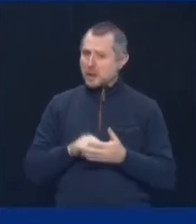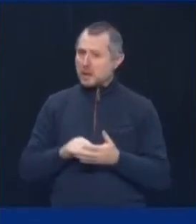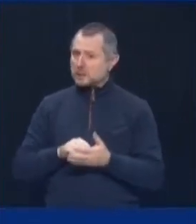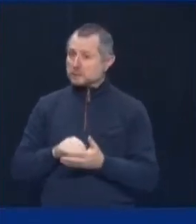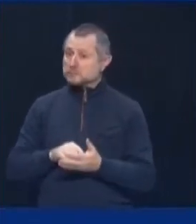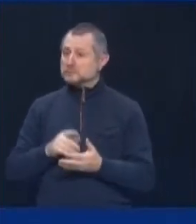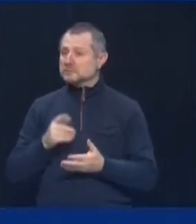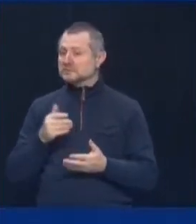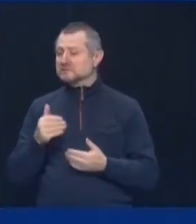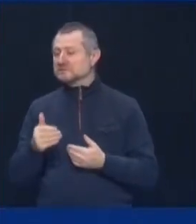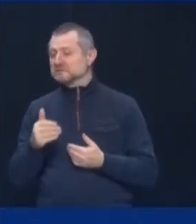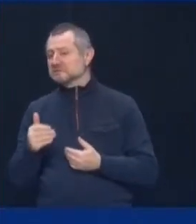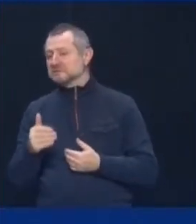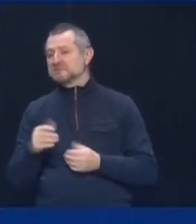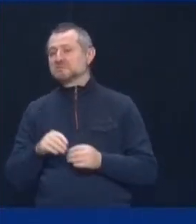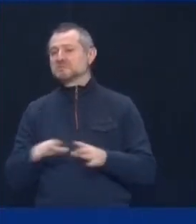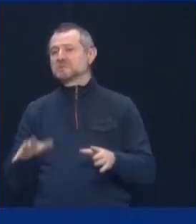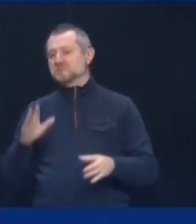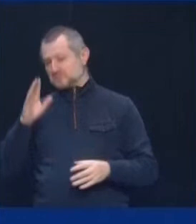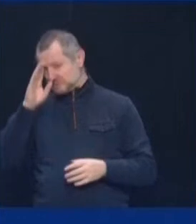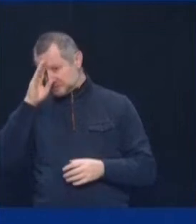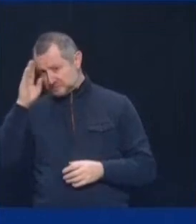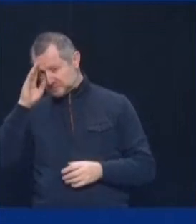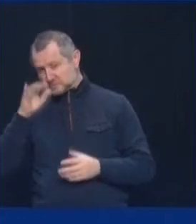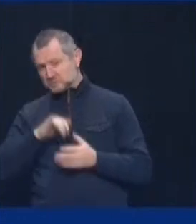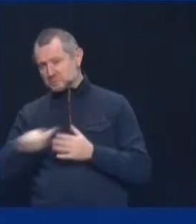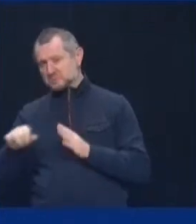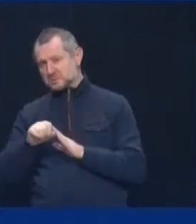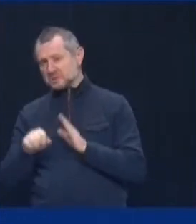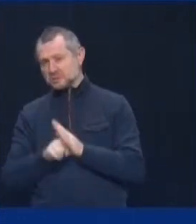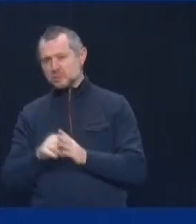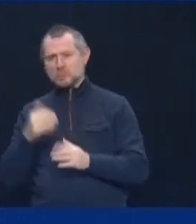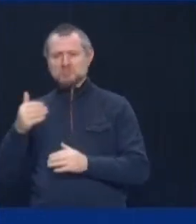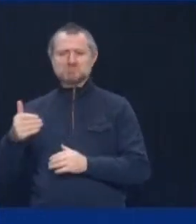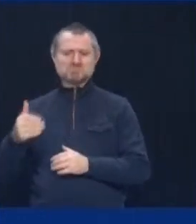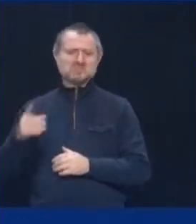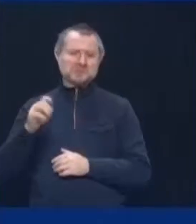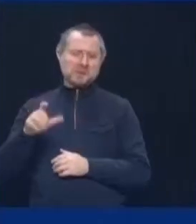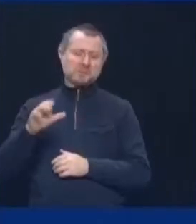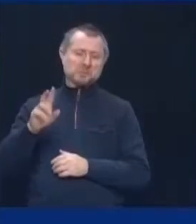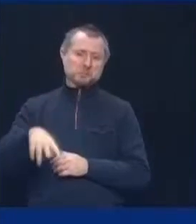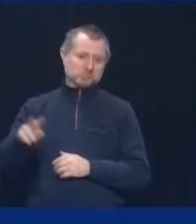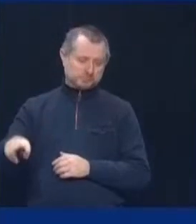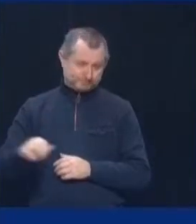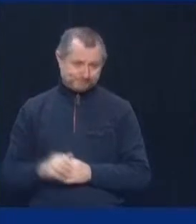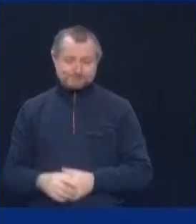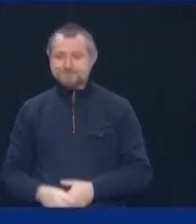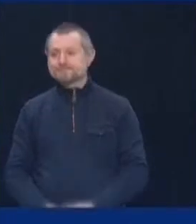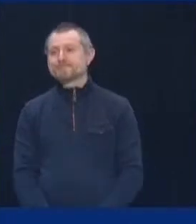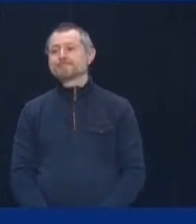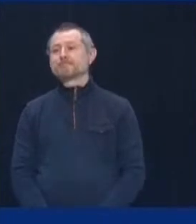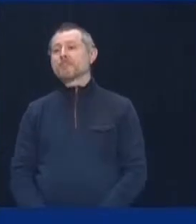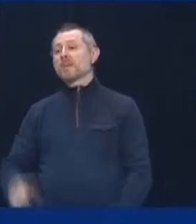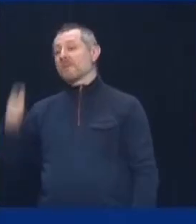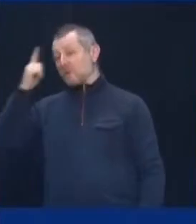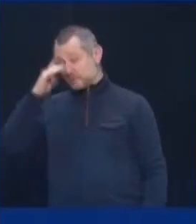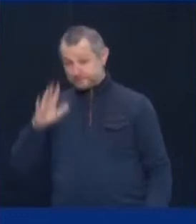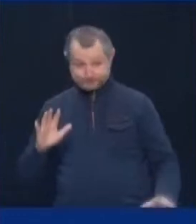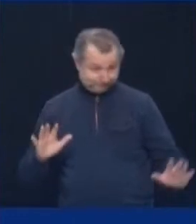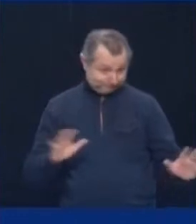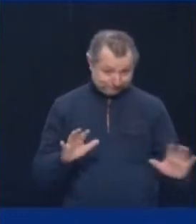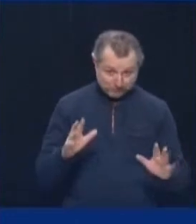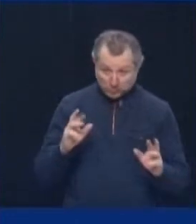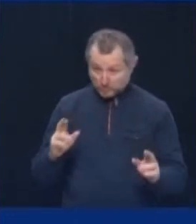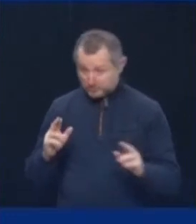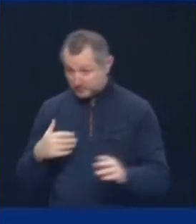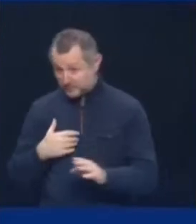be distributed to all hospitals here in New York State on December 22nd. So hopefully by